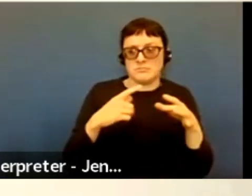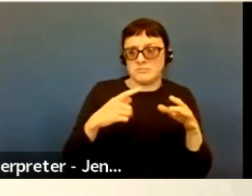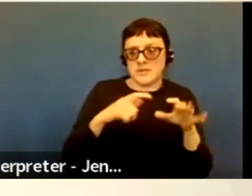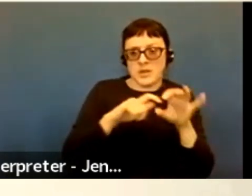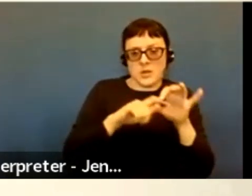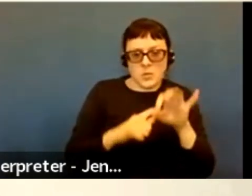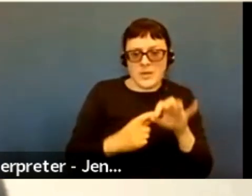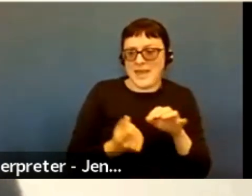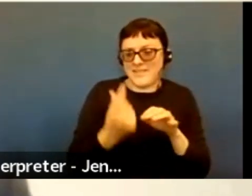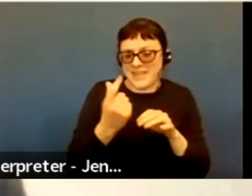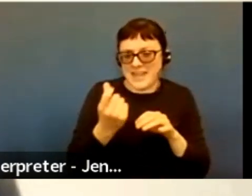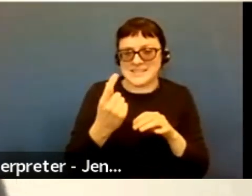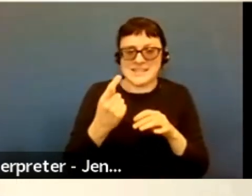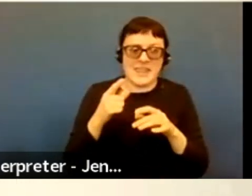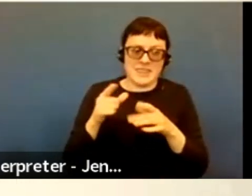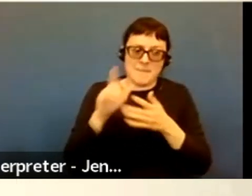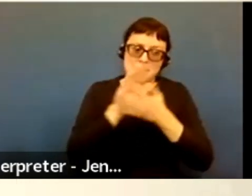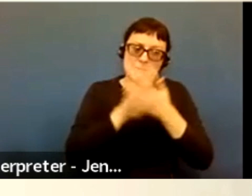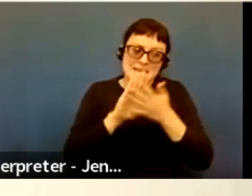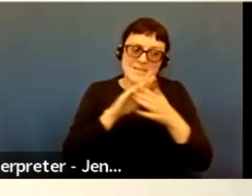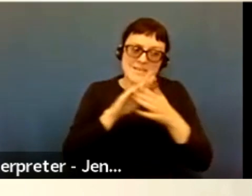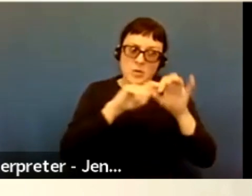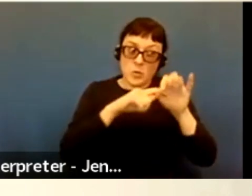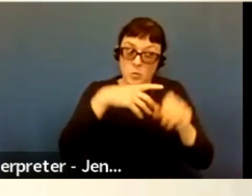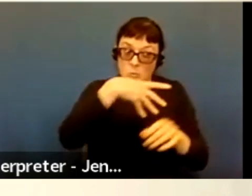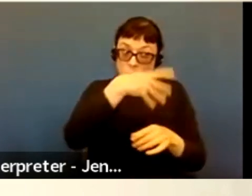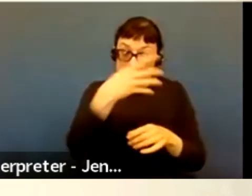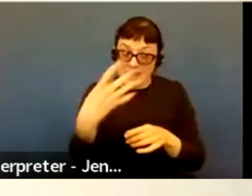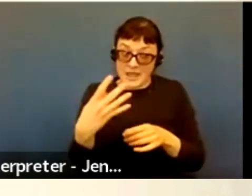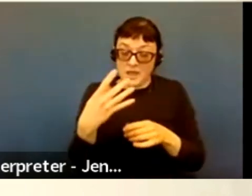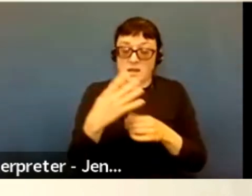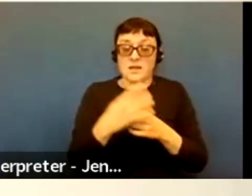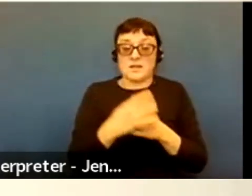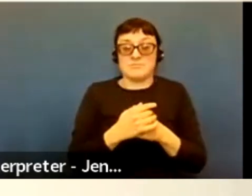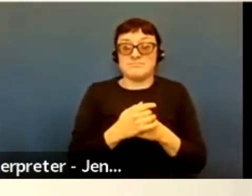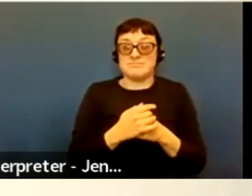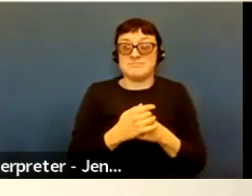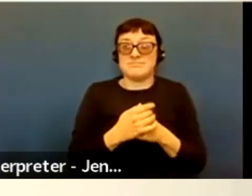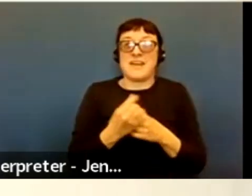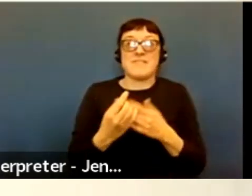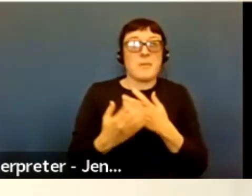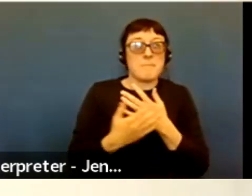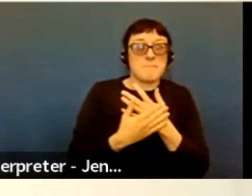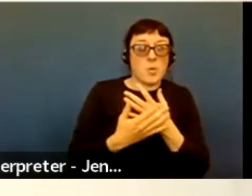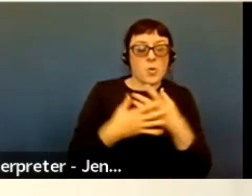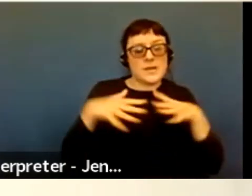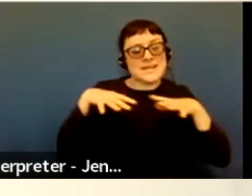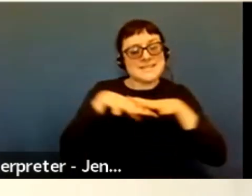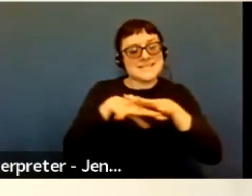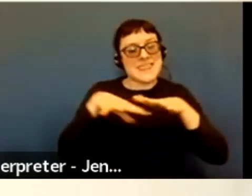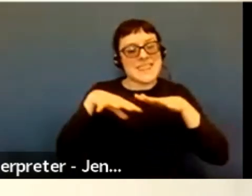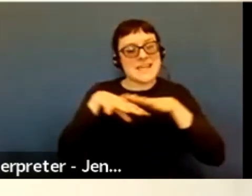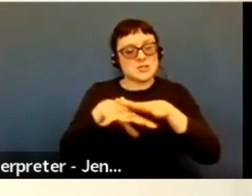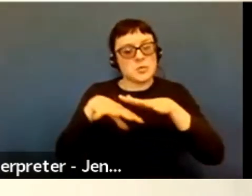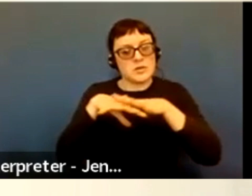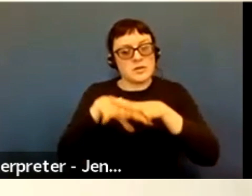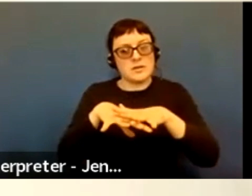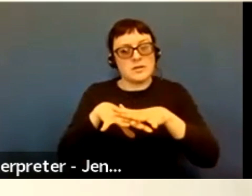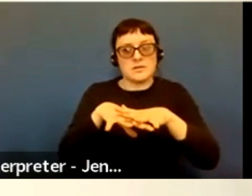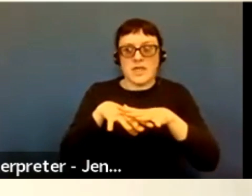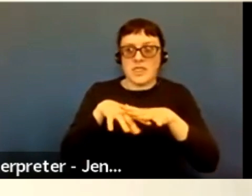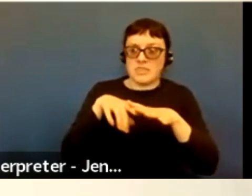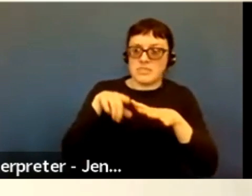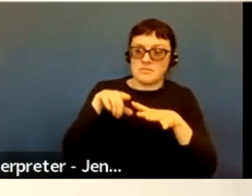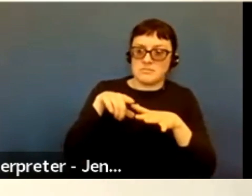temporality, and how the definition of queer within the Shakespeare definitely does is a lot more